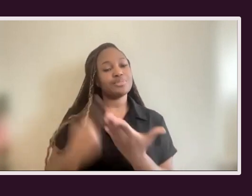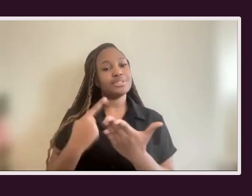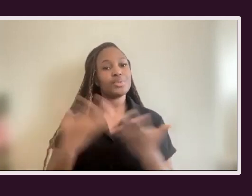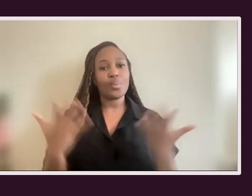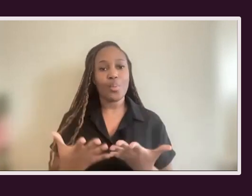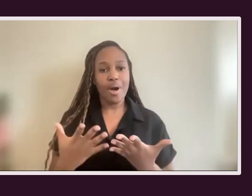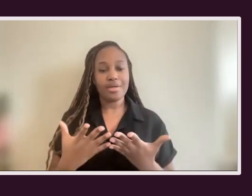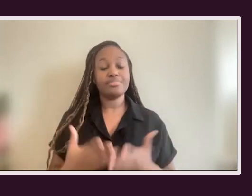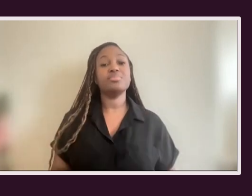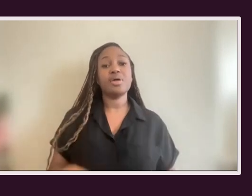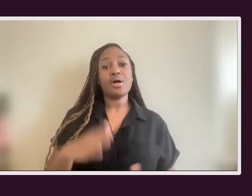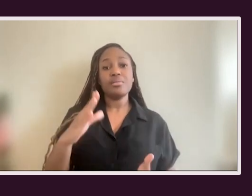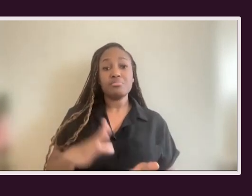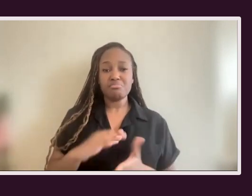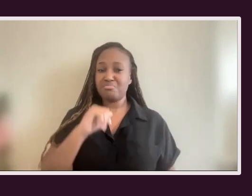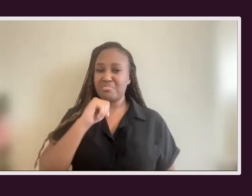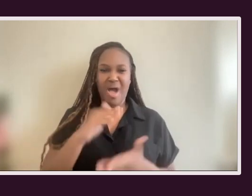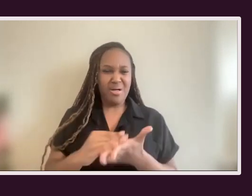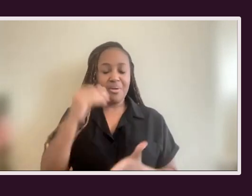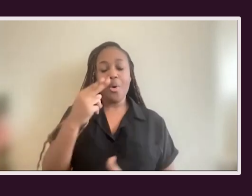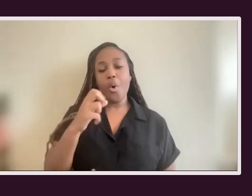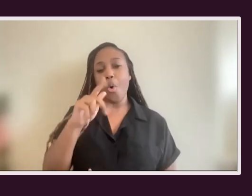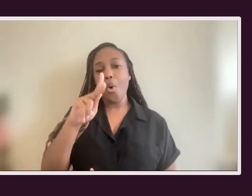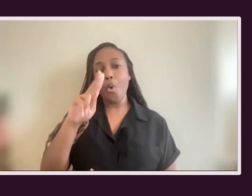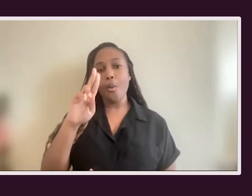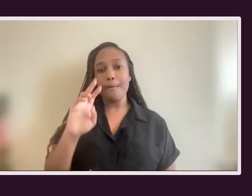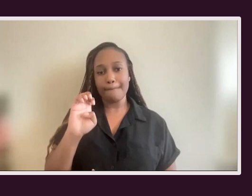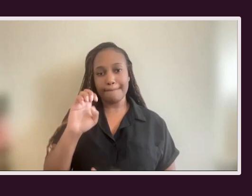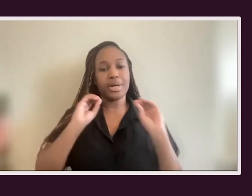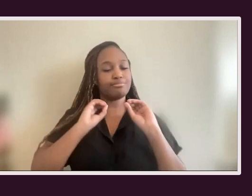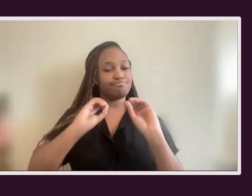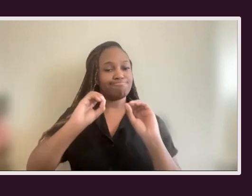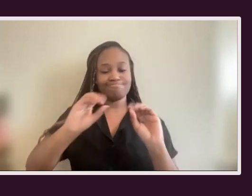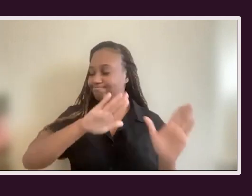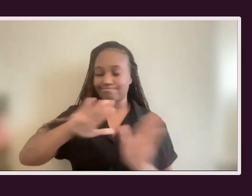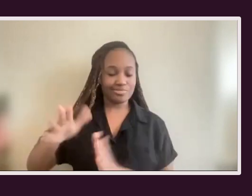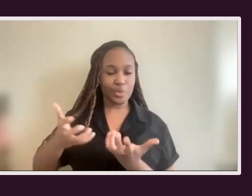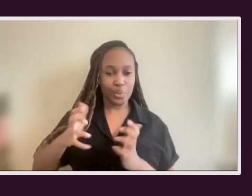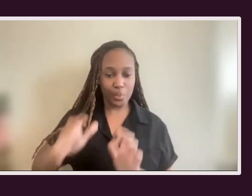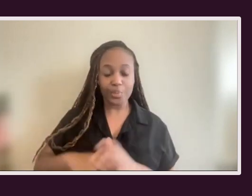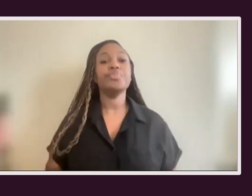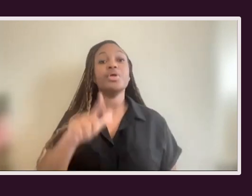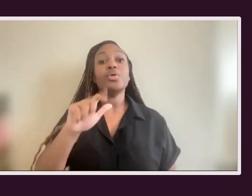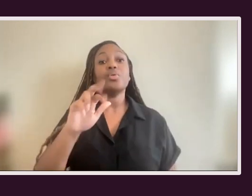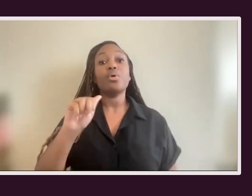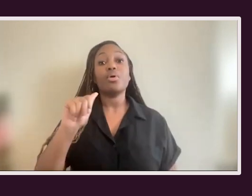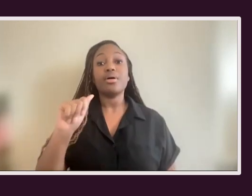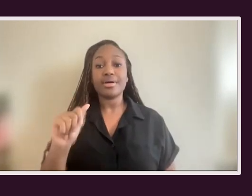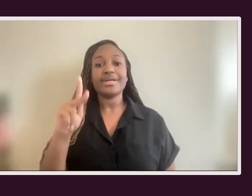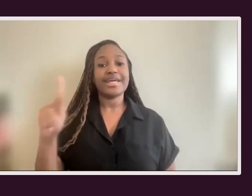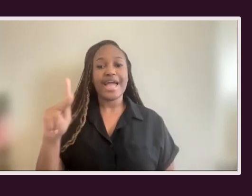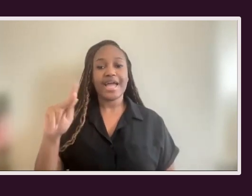and on the panel today is the great Unlearning producer, Laura Kaye Chamberlain,